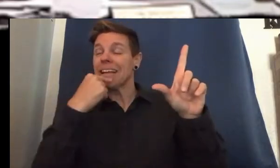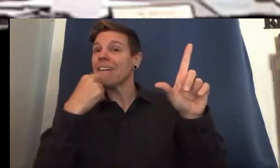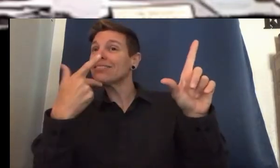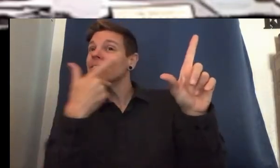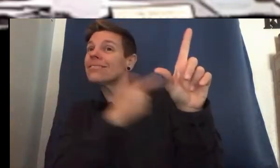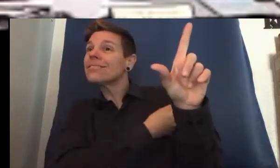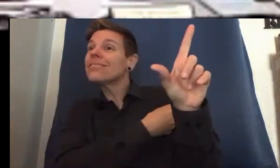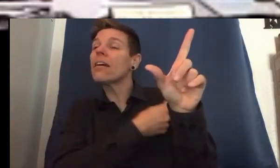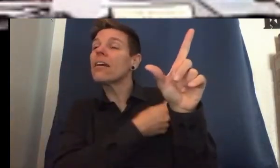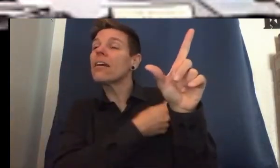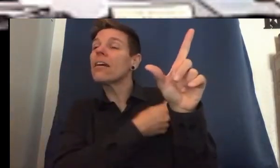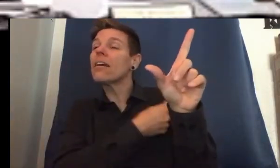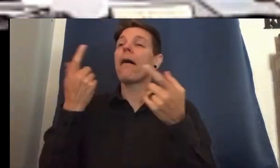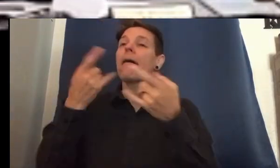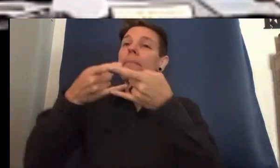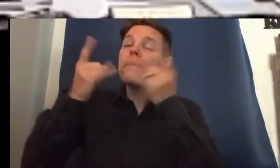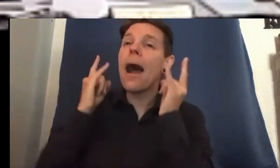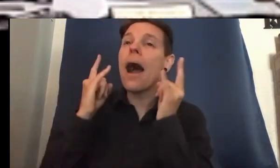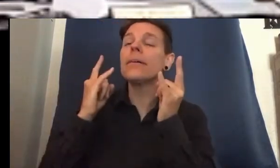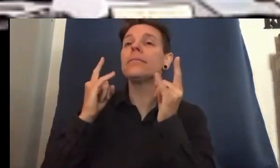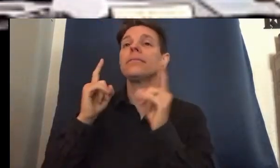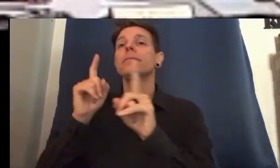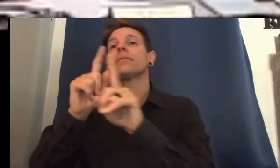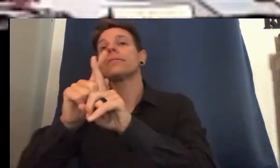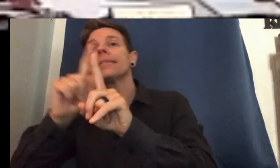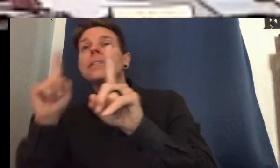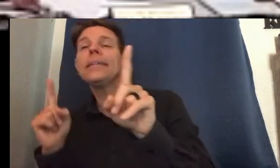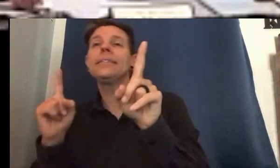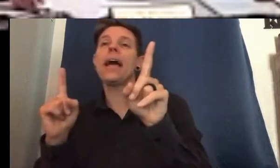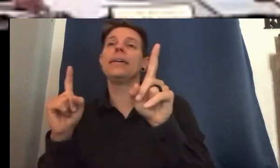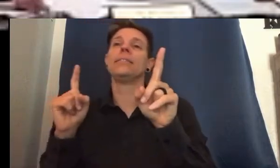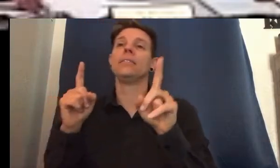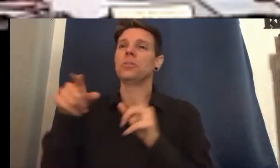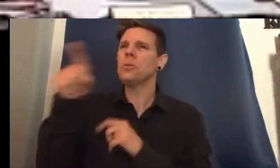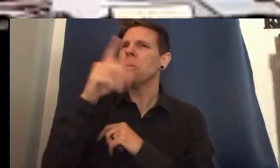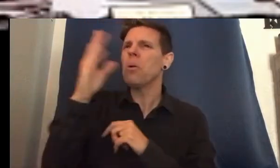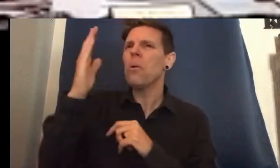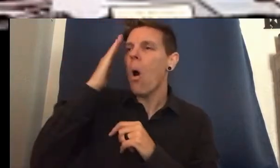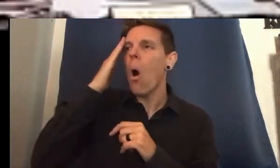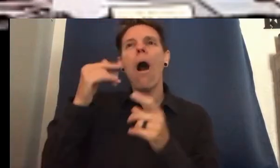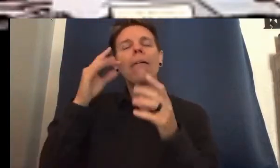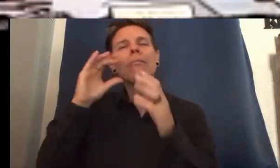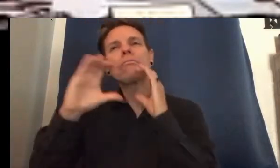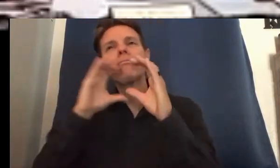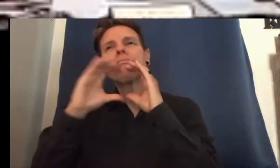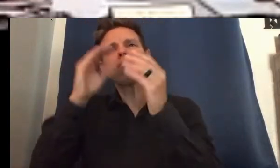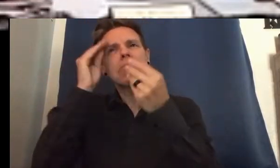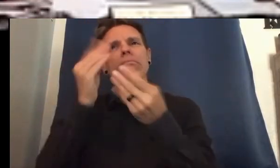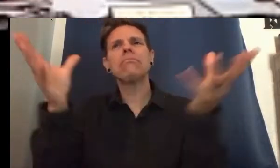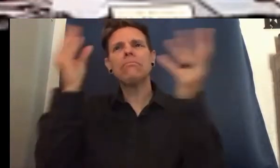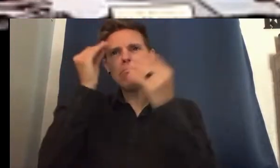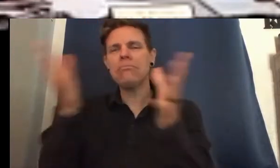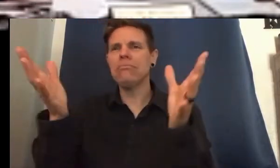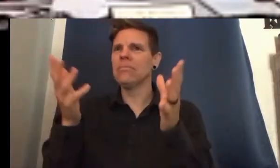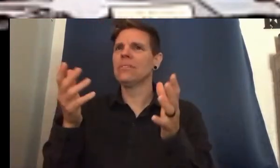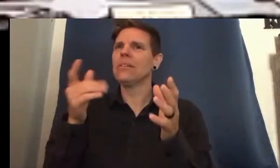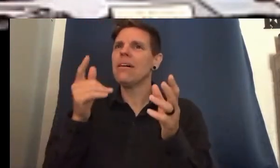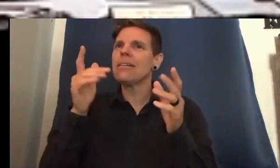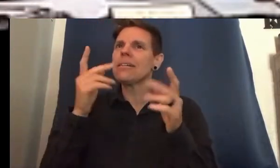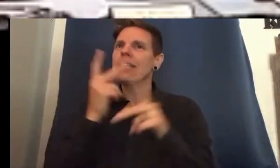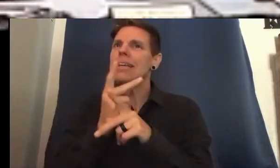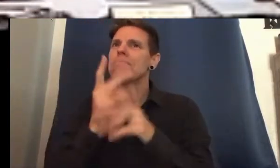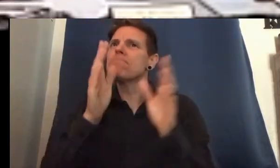and cohorting, so keeping our, intimate groups small and consistent